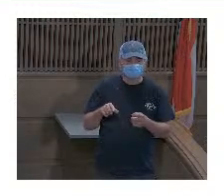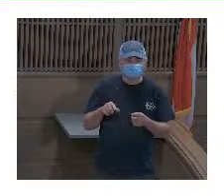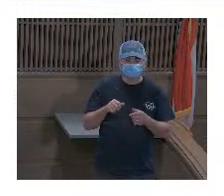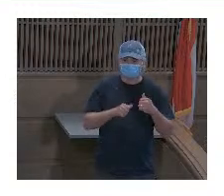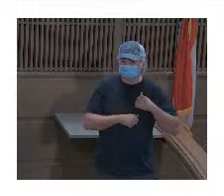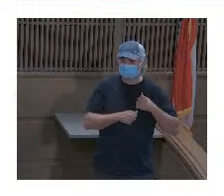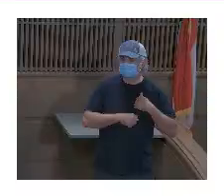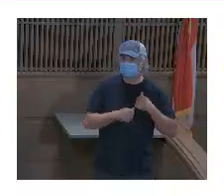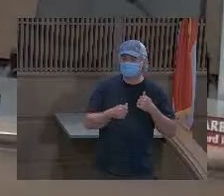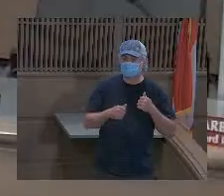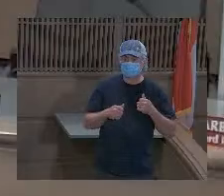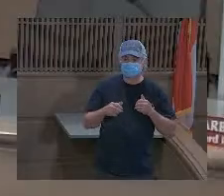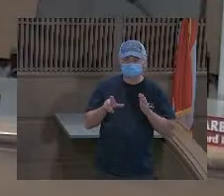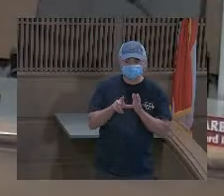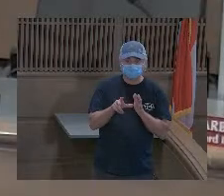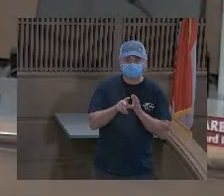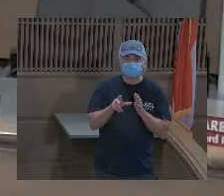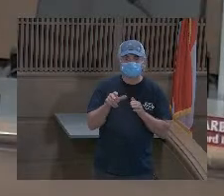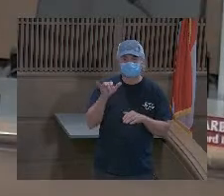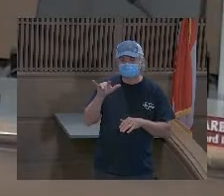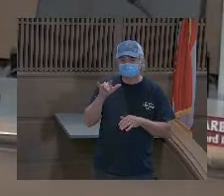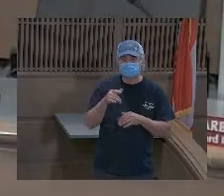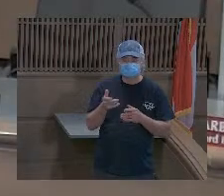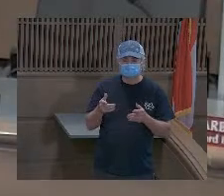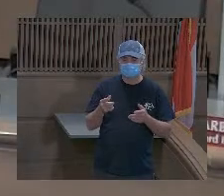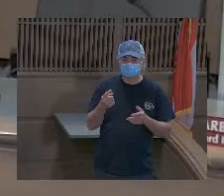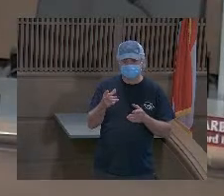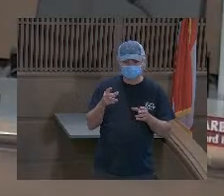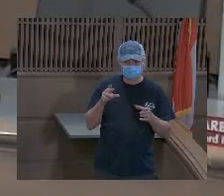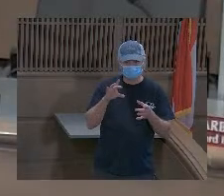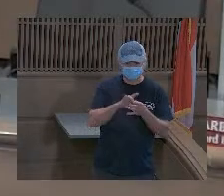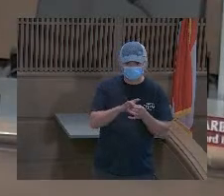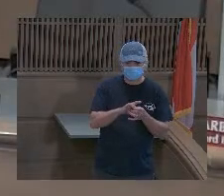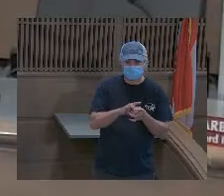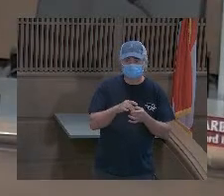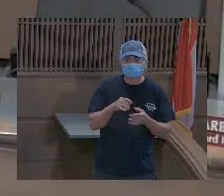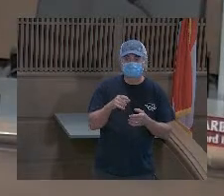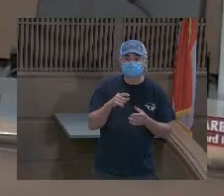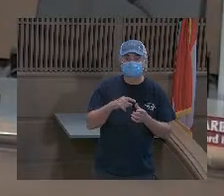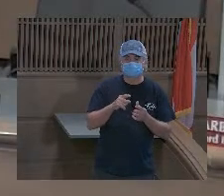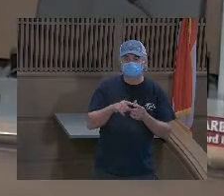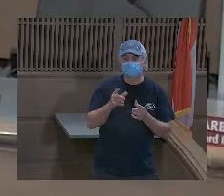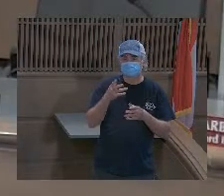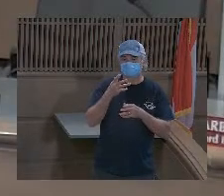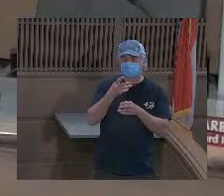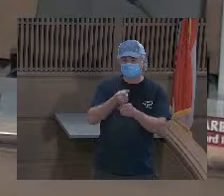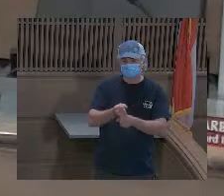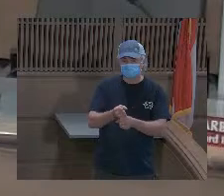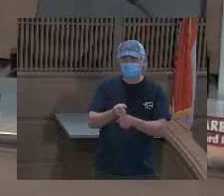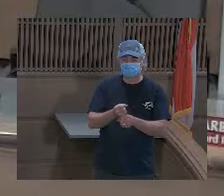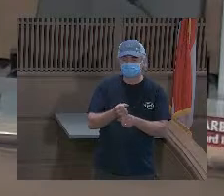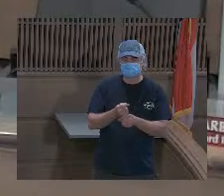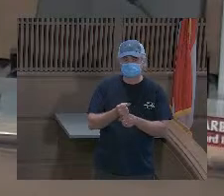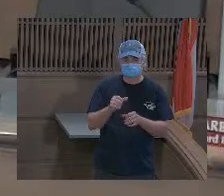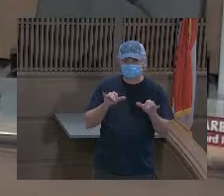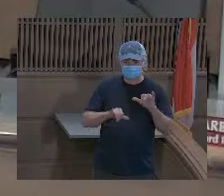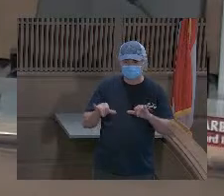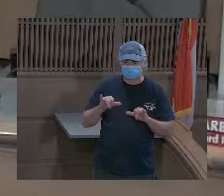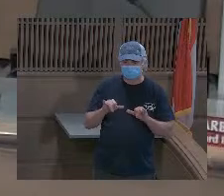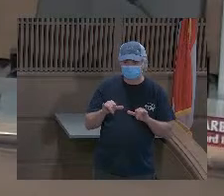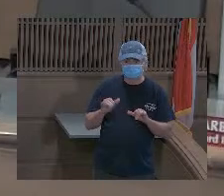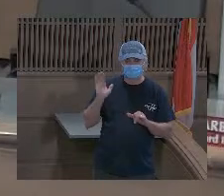kinds of shots, you didn't ask the doctor what was in it. You took it because you trusted scientists. Why we can't trust the scientists